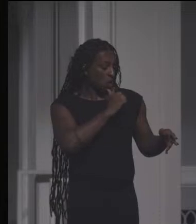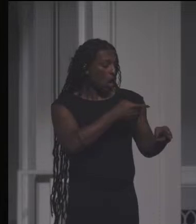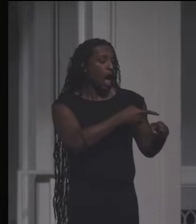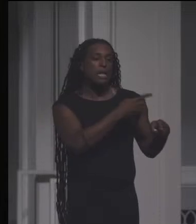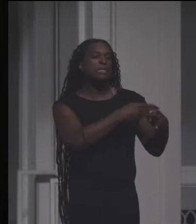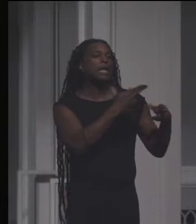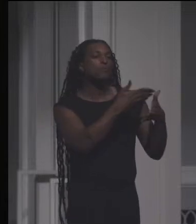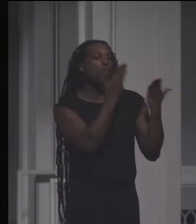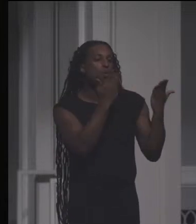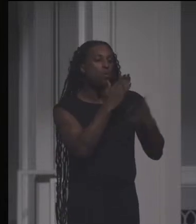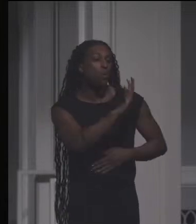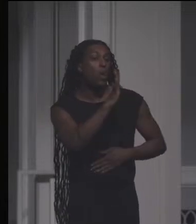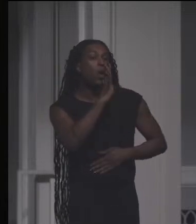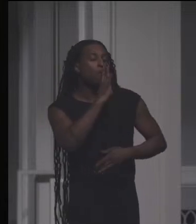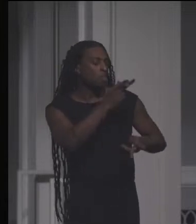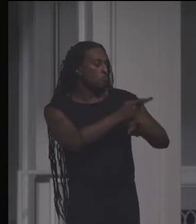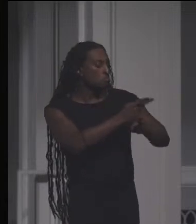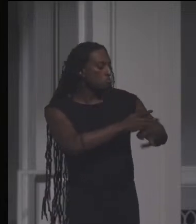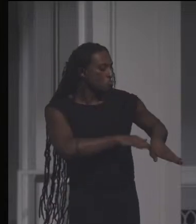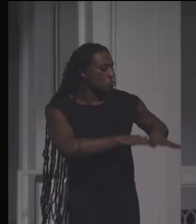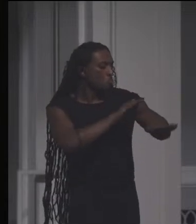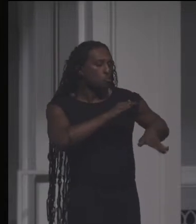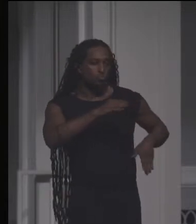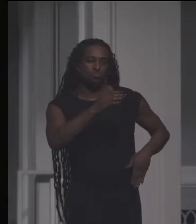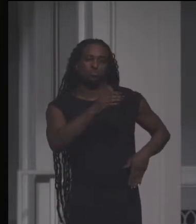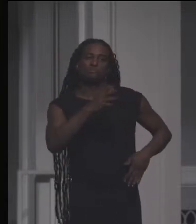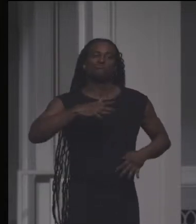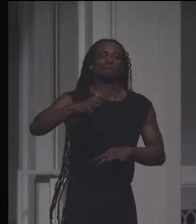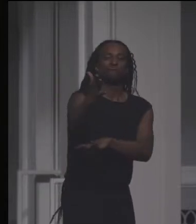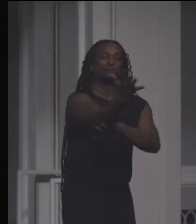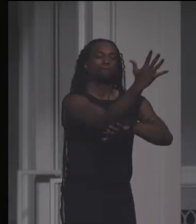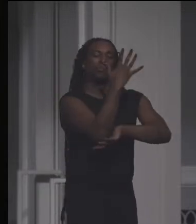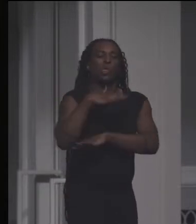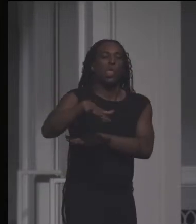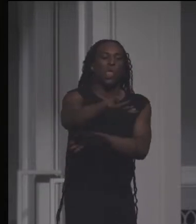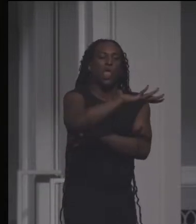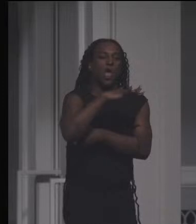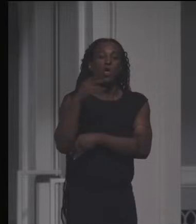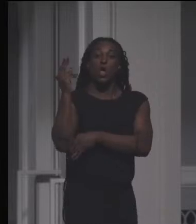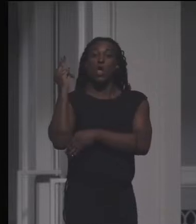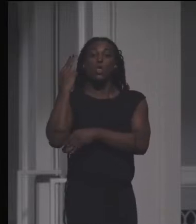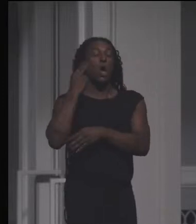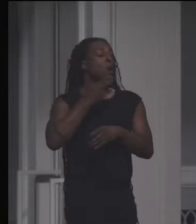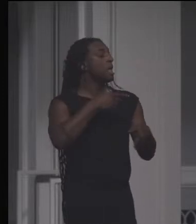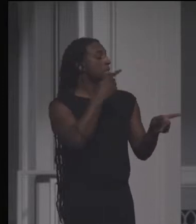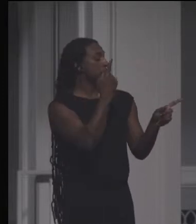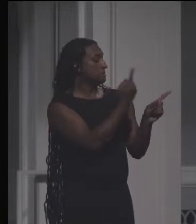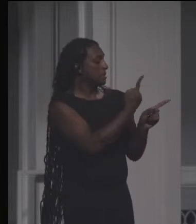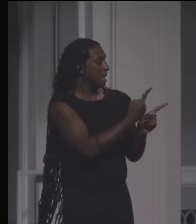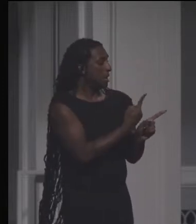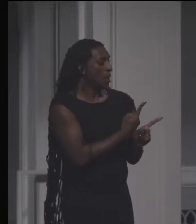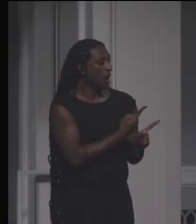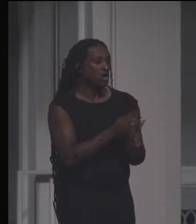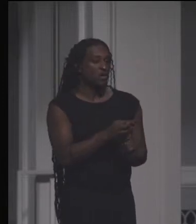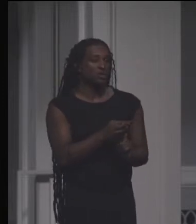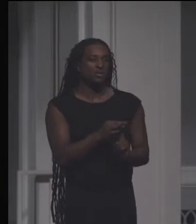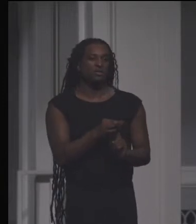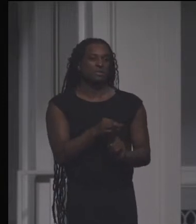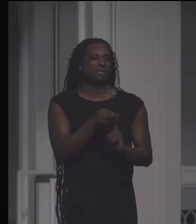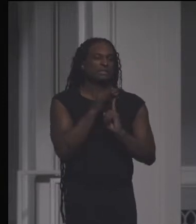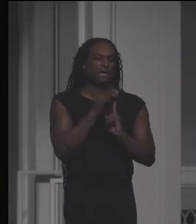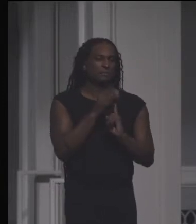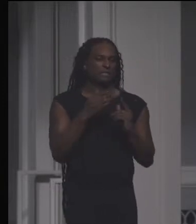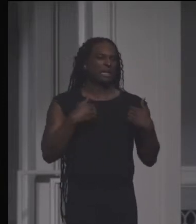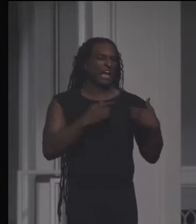It's historically accurate in all details, except for the fact that King Arthur existed